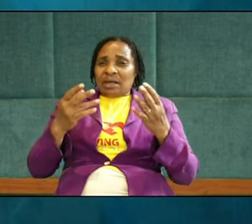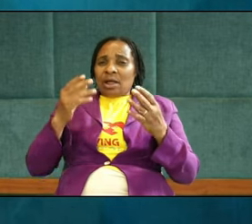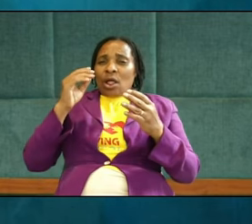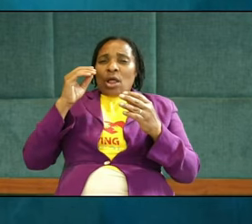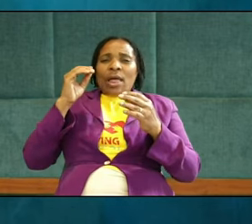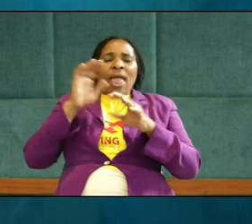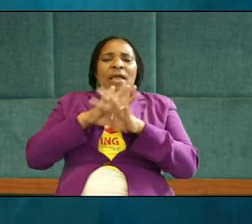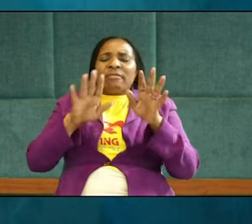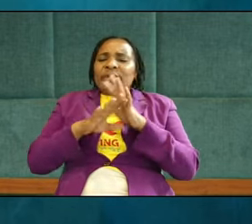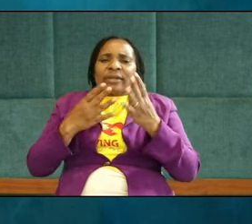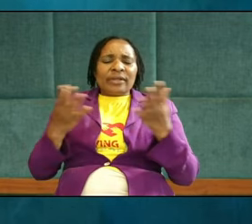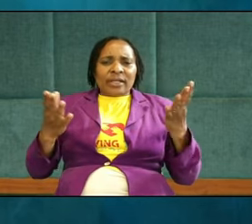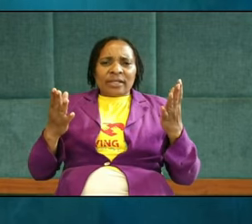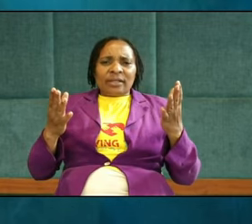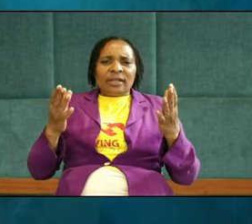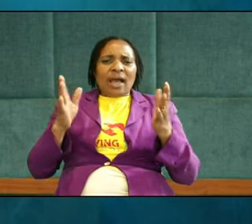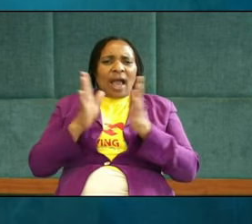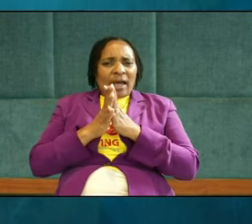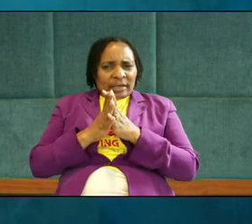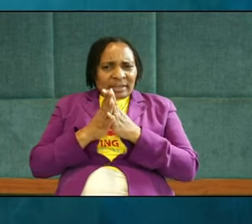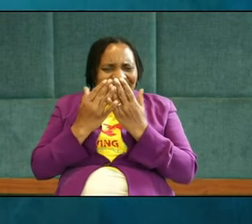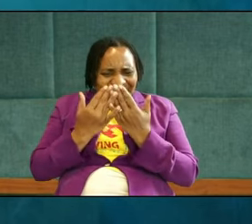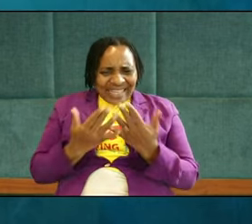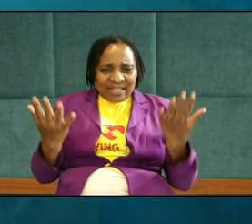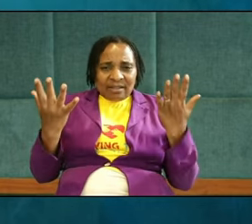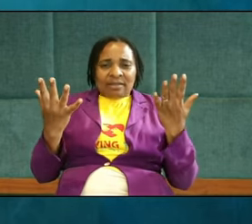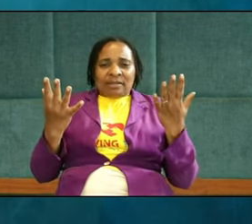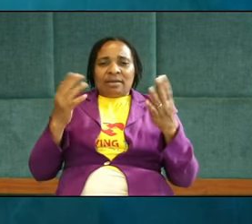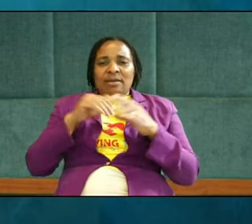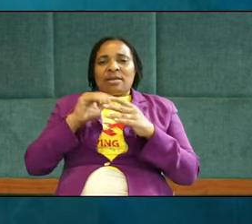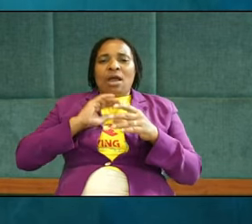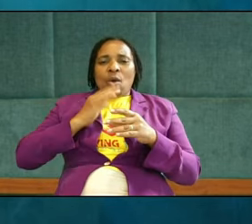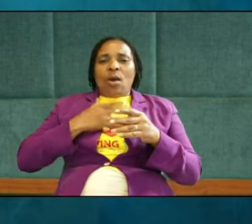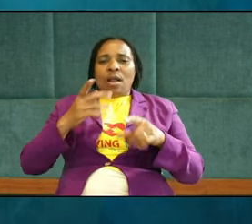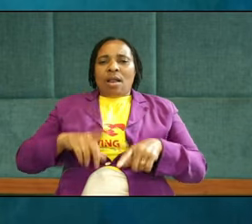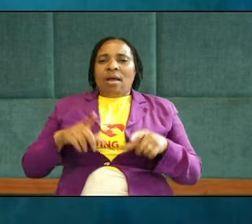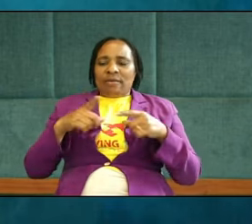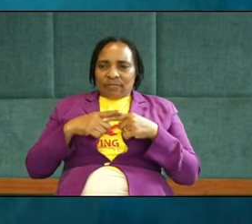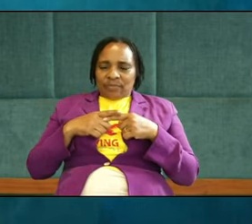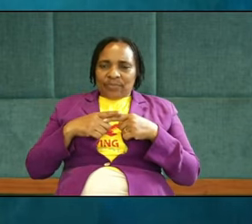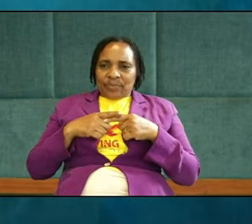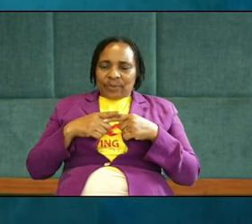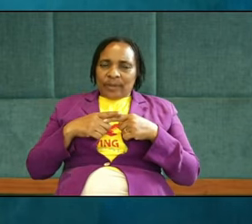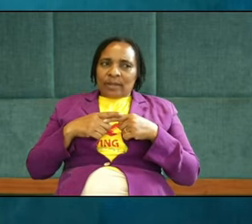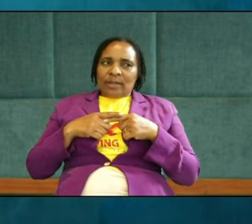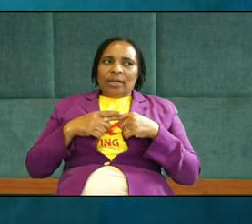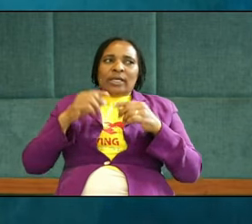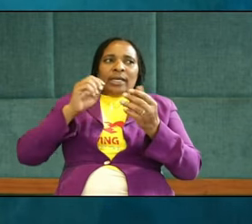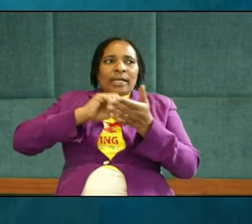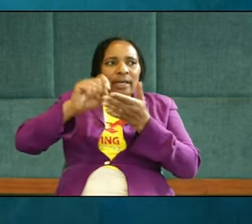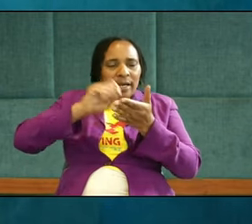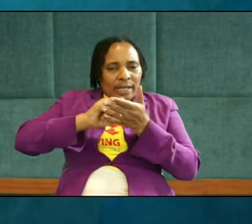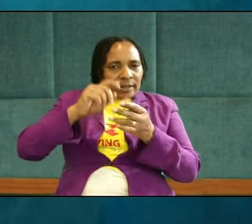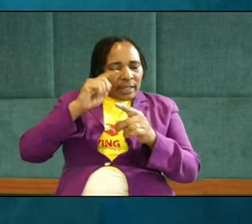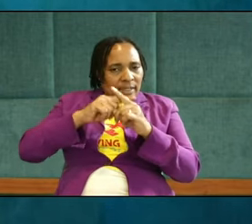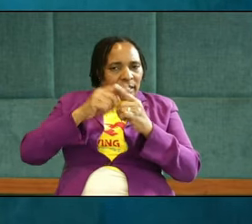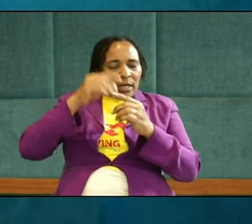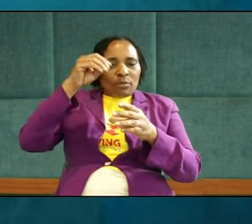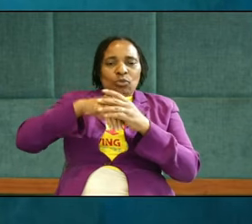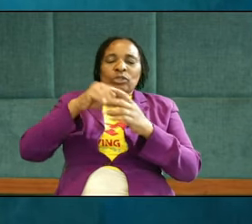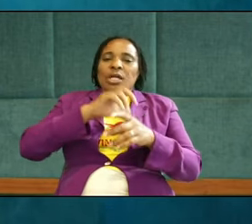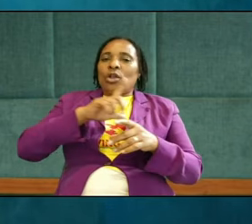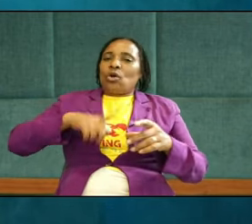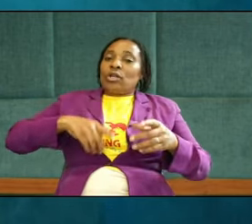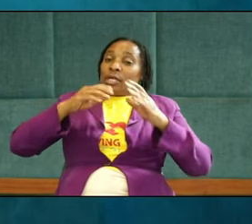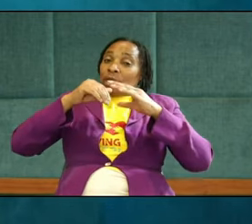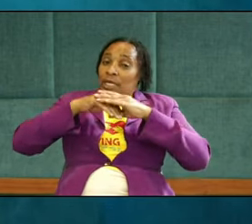to do anything and everything. So that one area in your life that you feel you're struggling in, write it down and put it to the Lord in prayer, and it's going